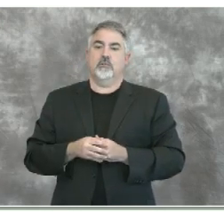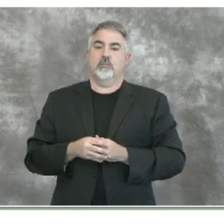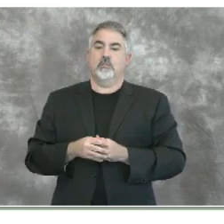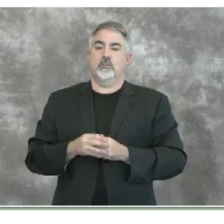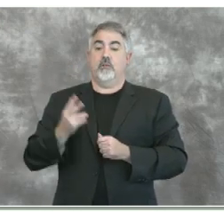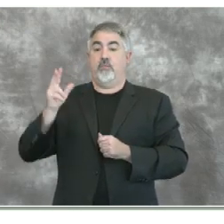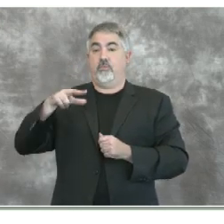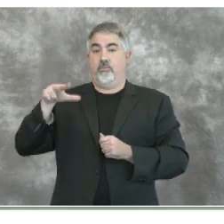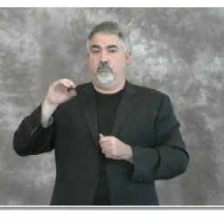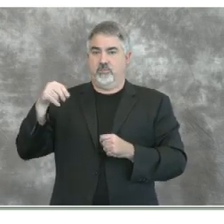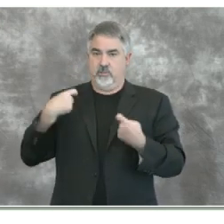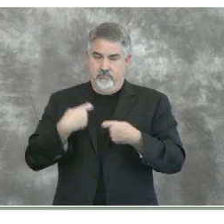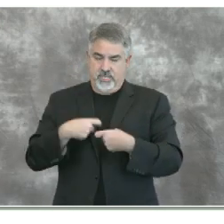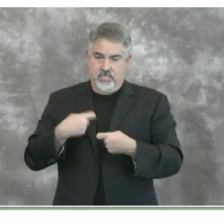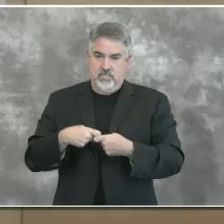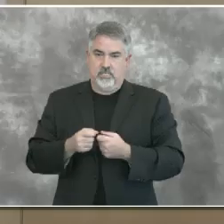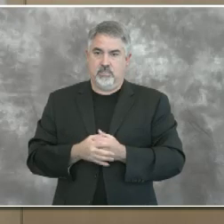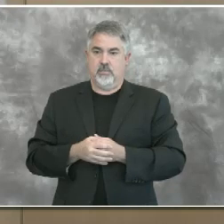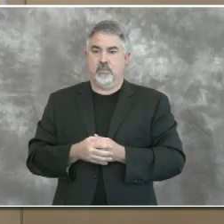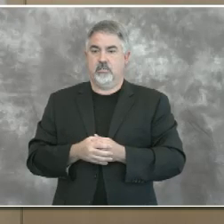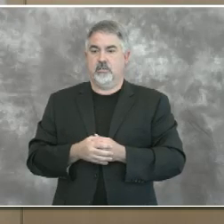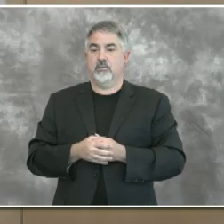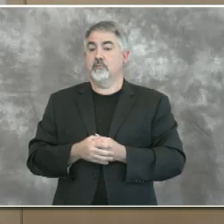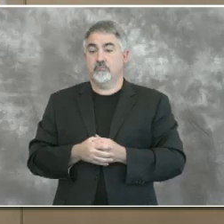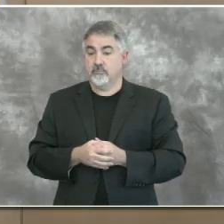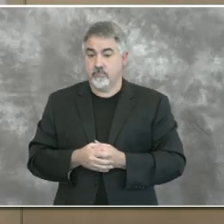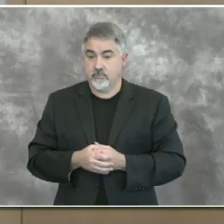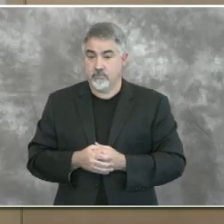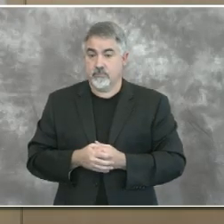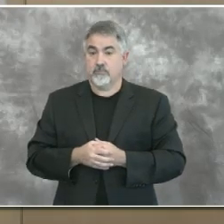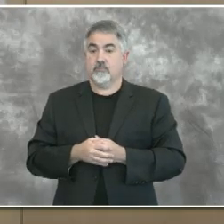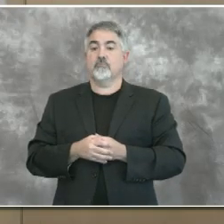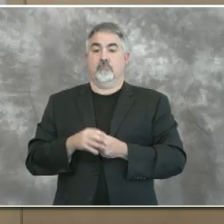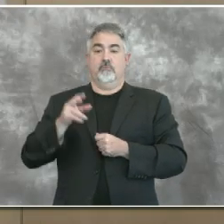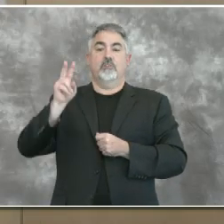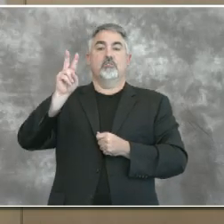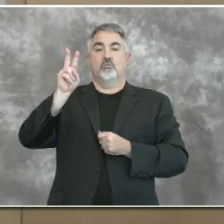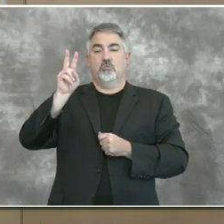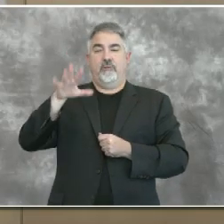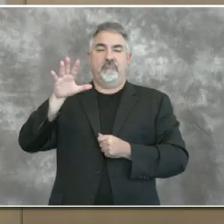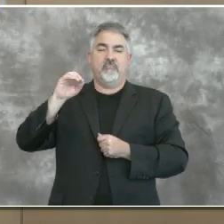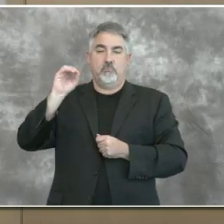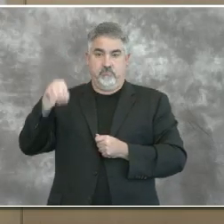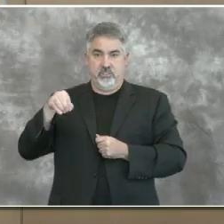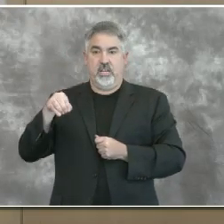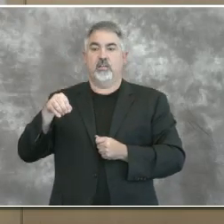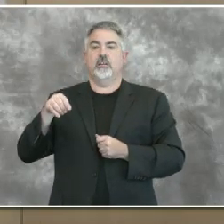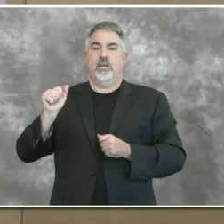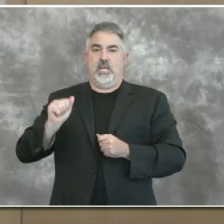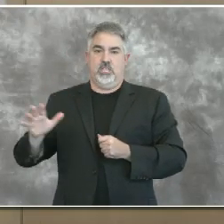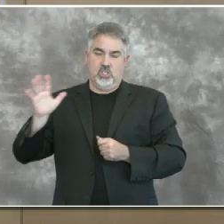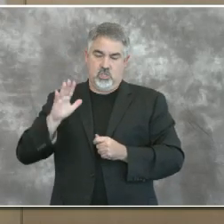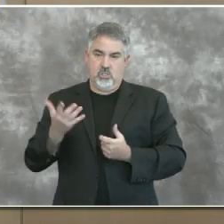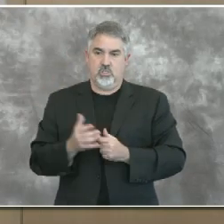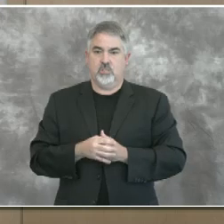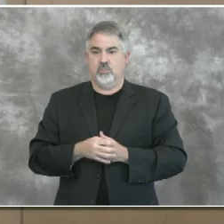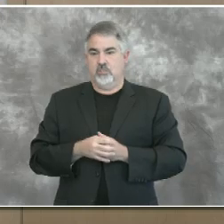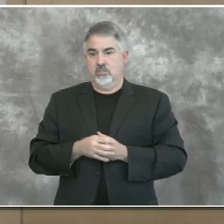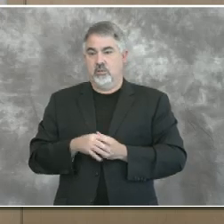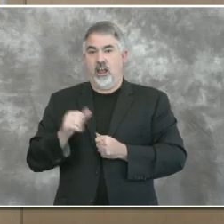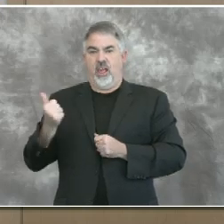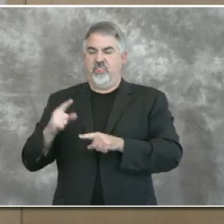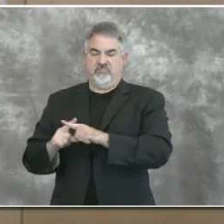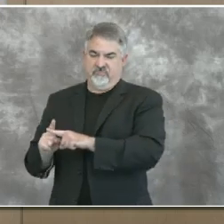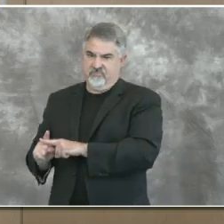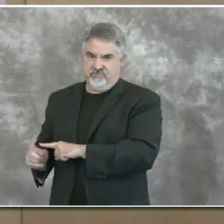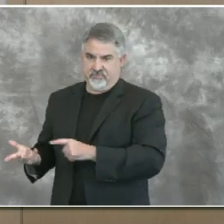or 5.6% are Asian, and 1 or 2.8% is of multiple races. None of those who have died are African